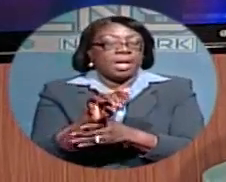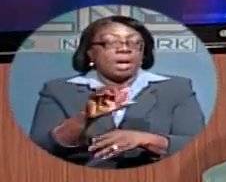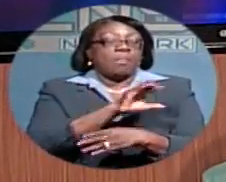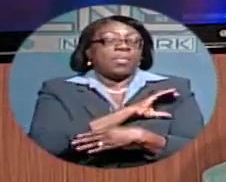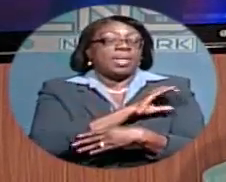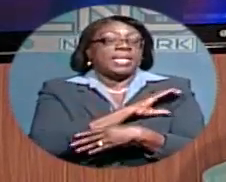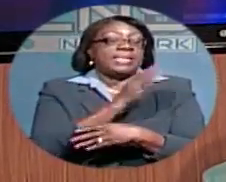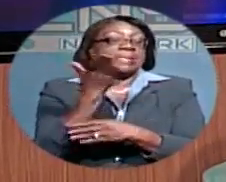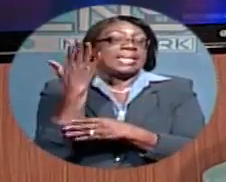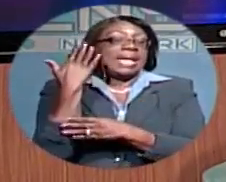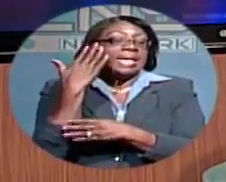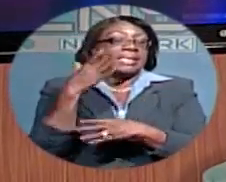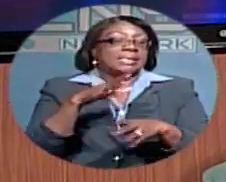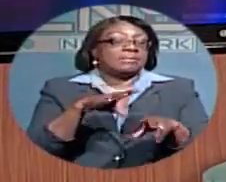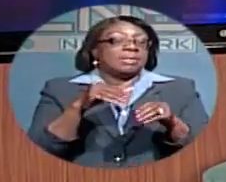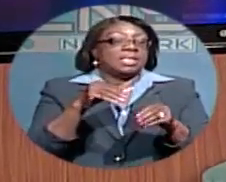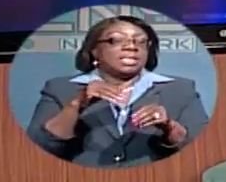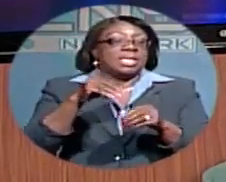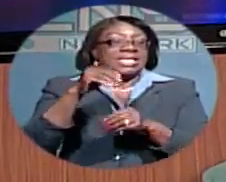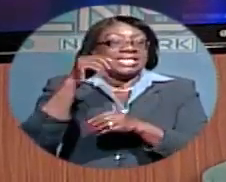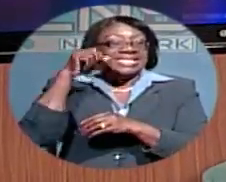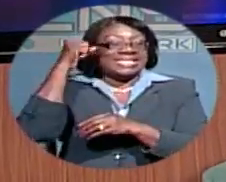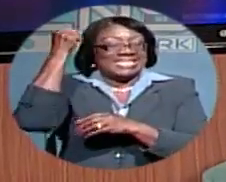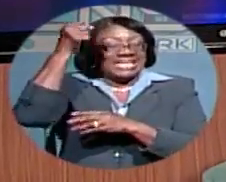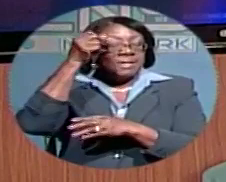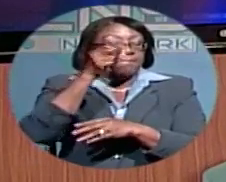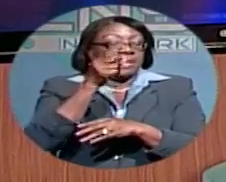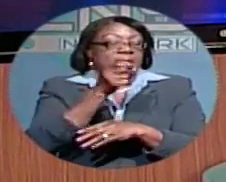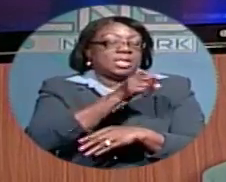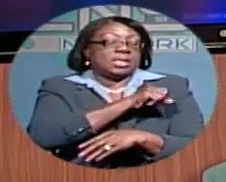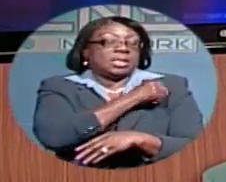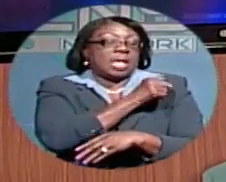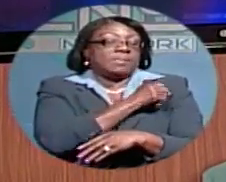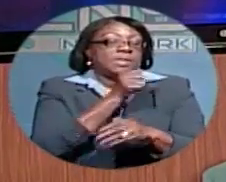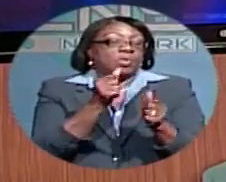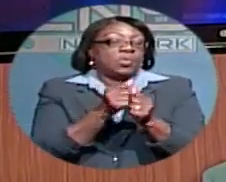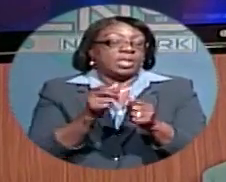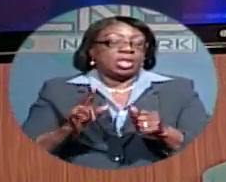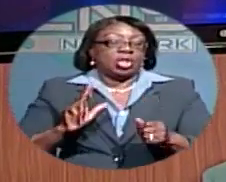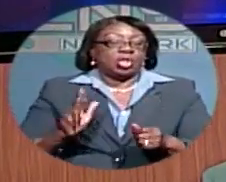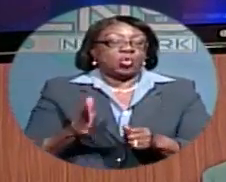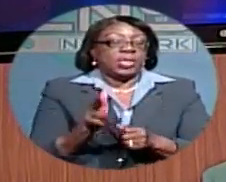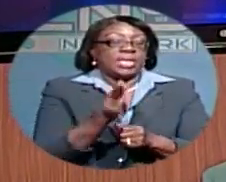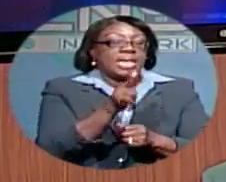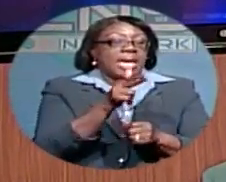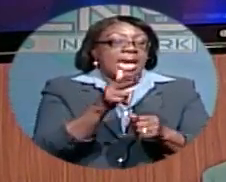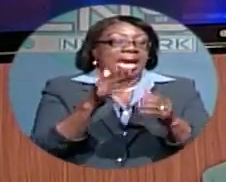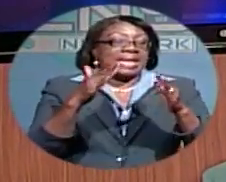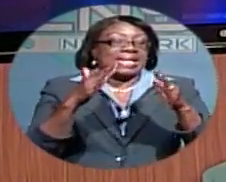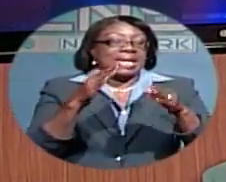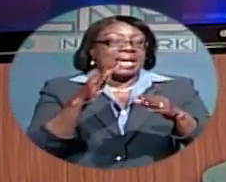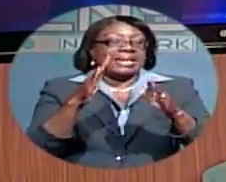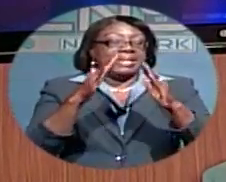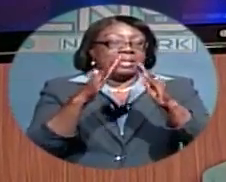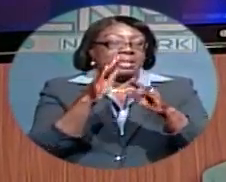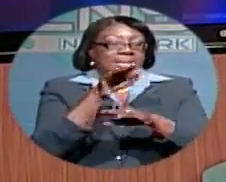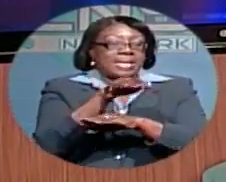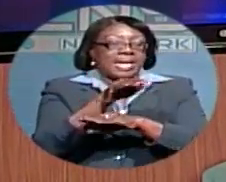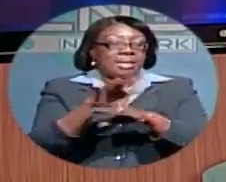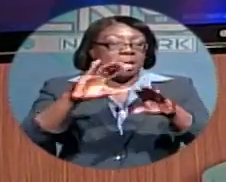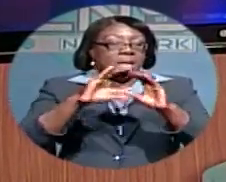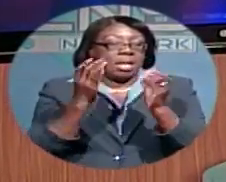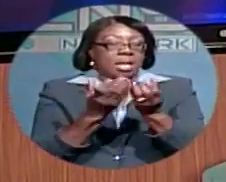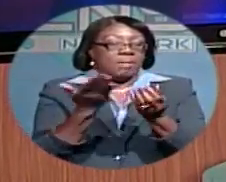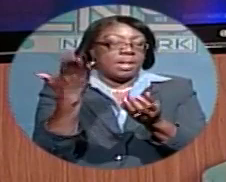Police last wanted Stephen Dye Stubbs in connection with the multiple shooting at a Mackey Street night spot last week. Today, he appeared in